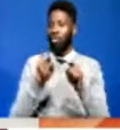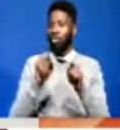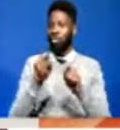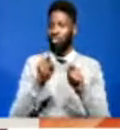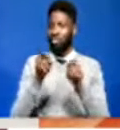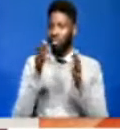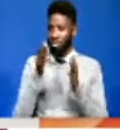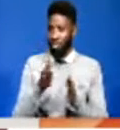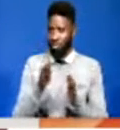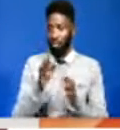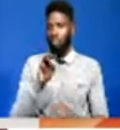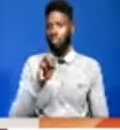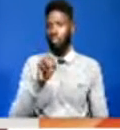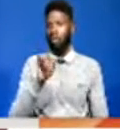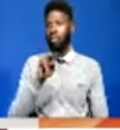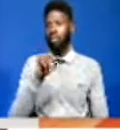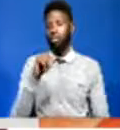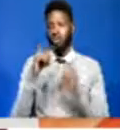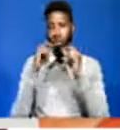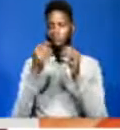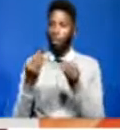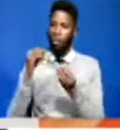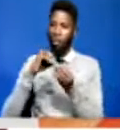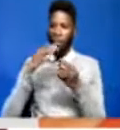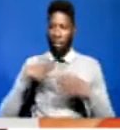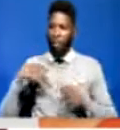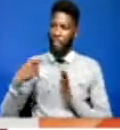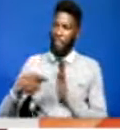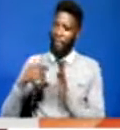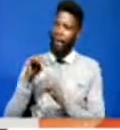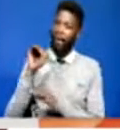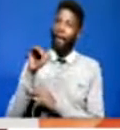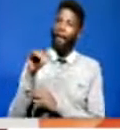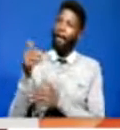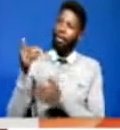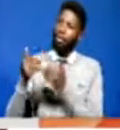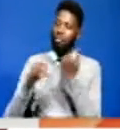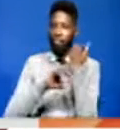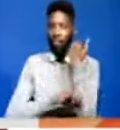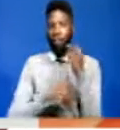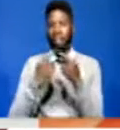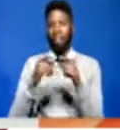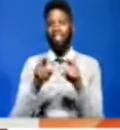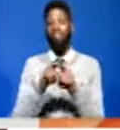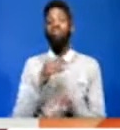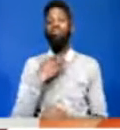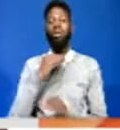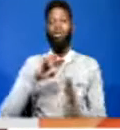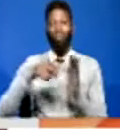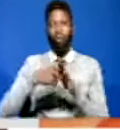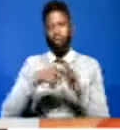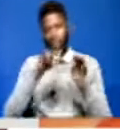processors have been forced to source groundnuts from neighboring countries but are keen on contract farming to